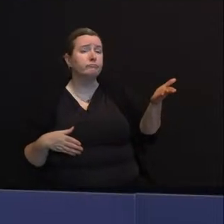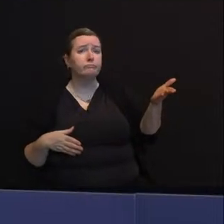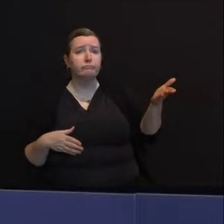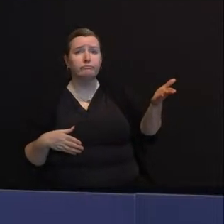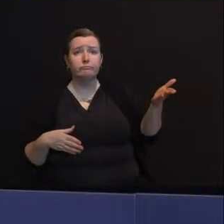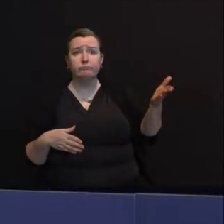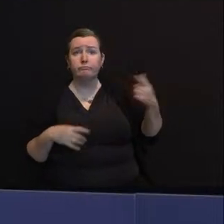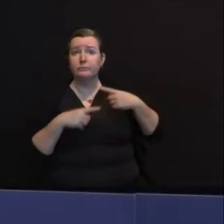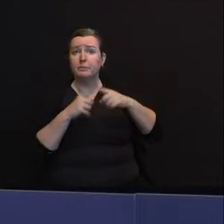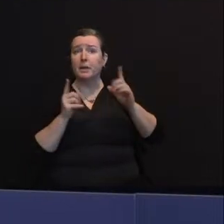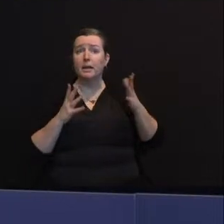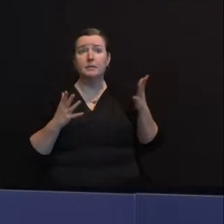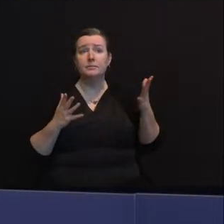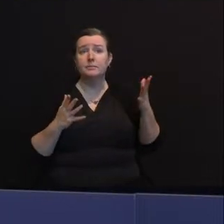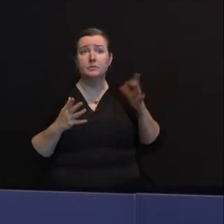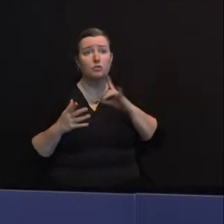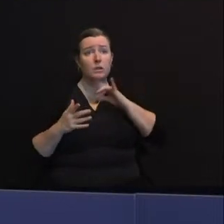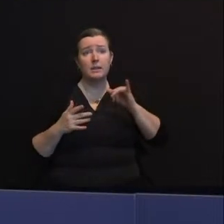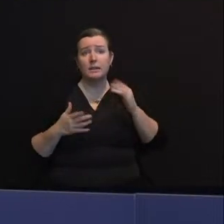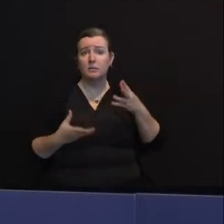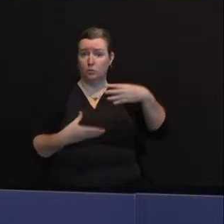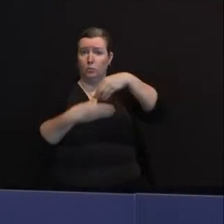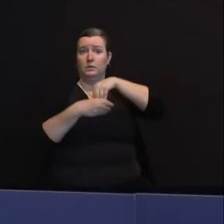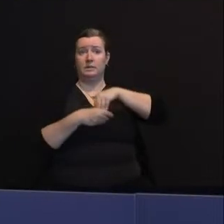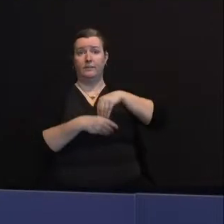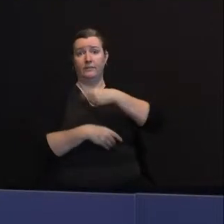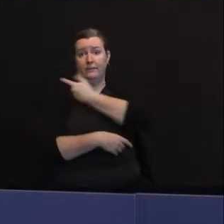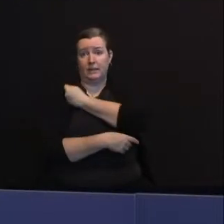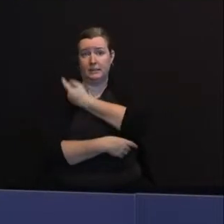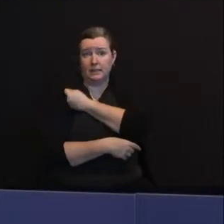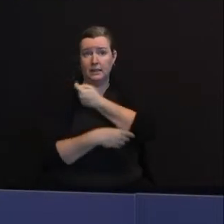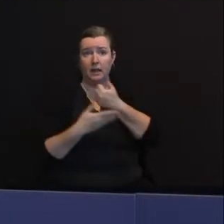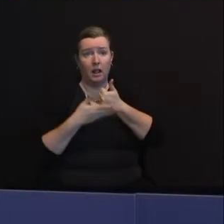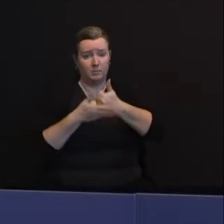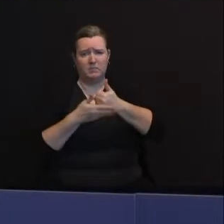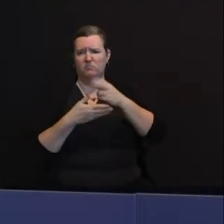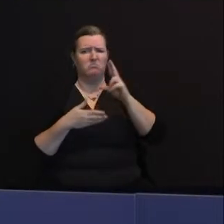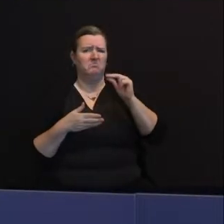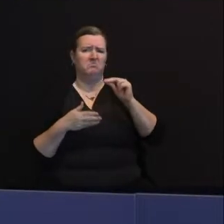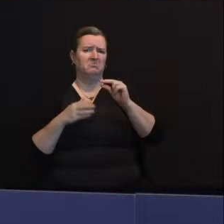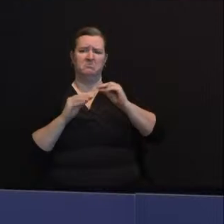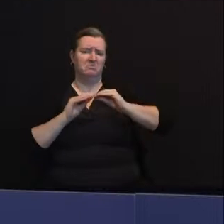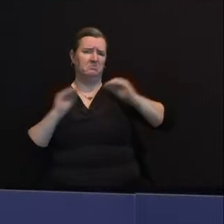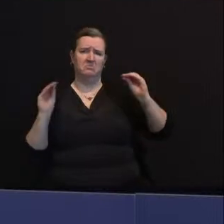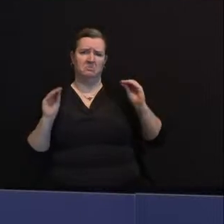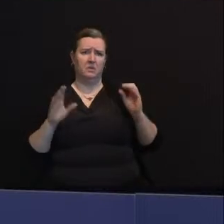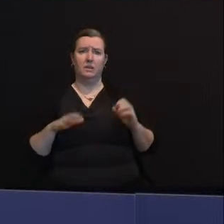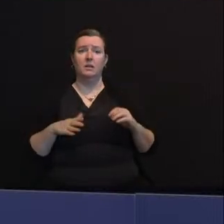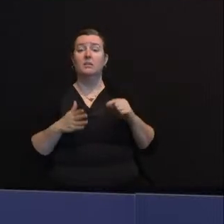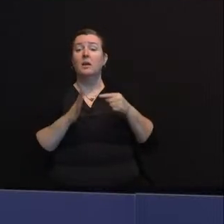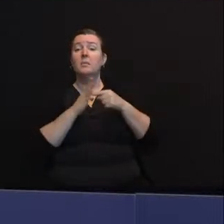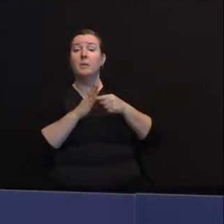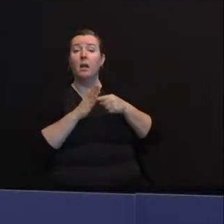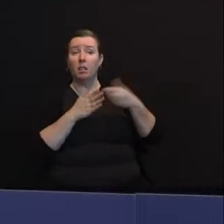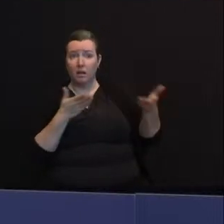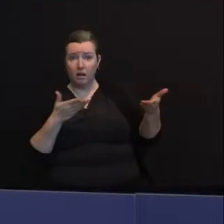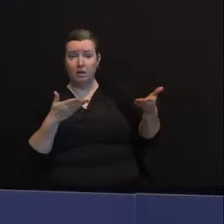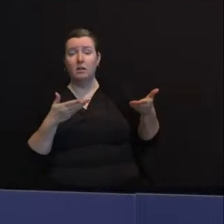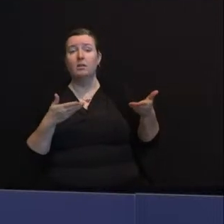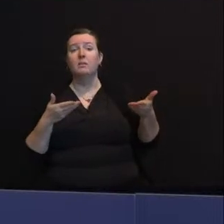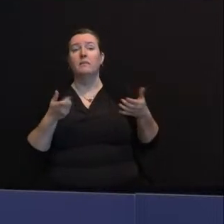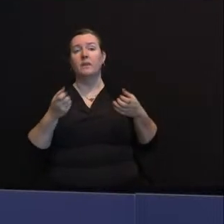impact at all from vaccinations. So it actually looks at experience that we had. It made some assumptions between